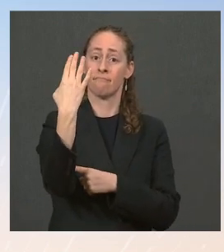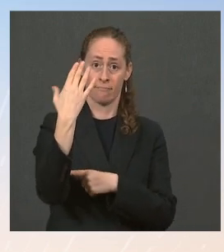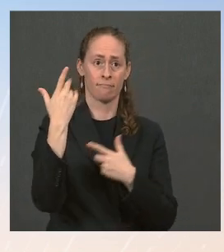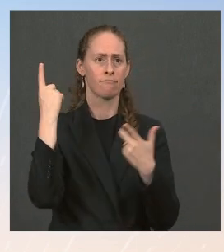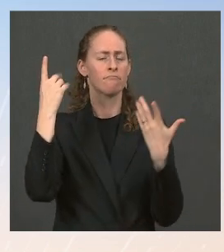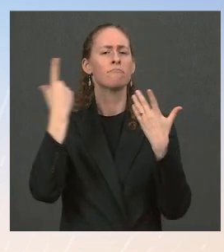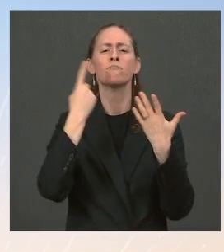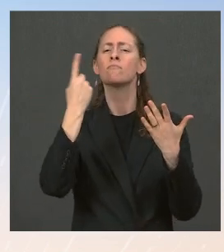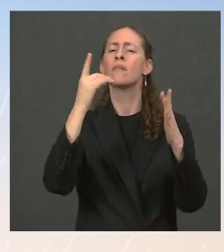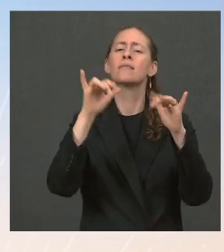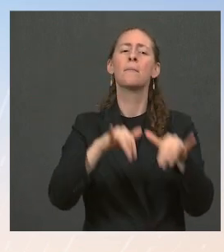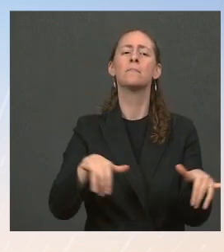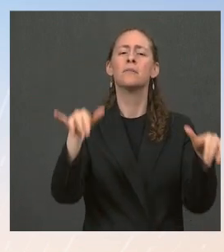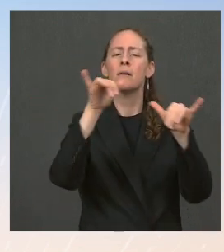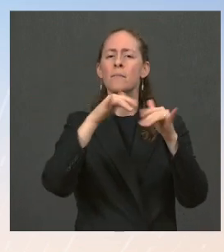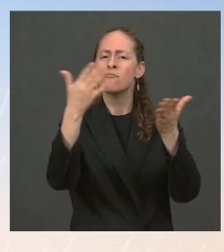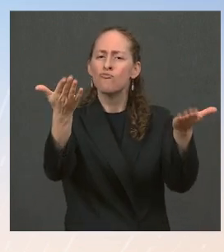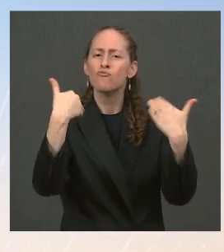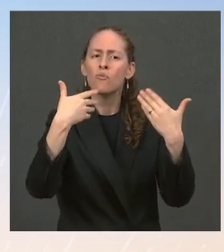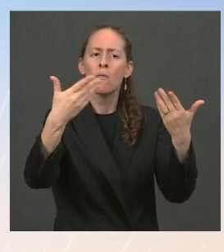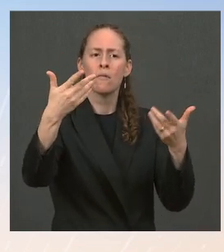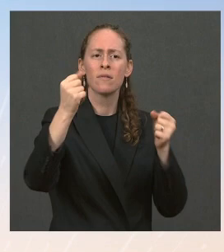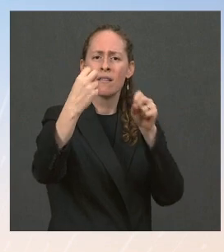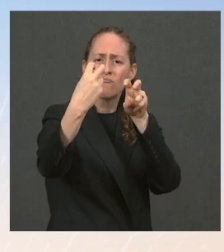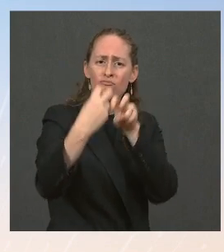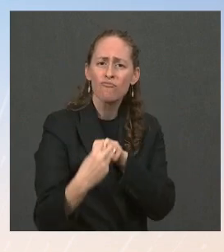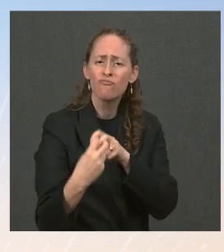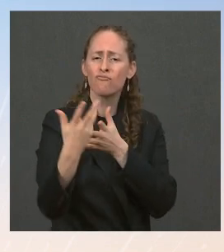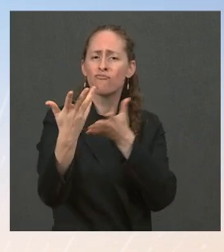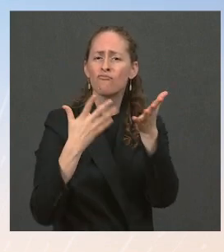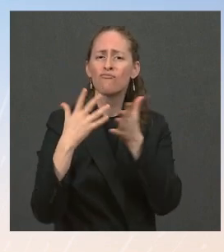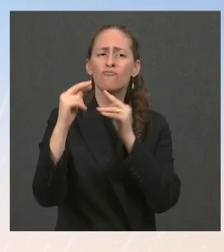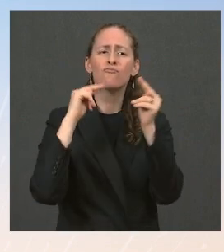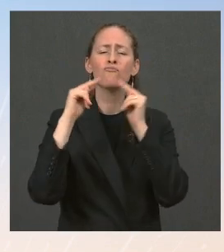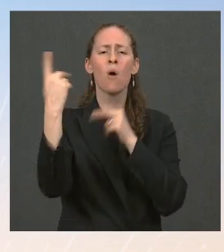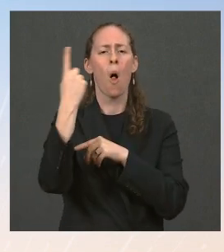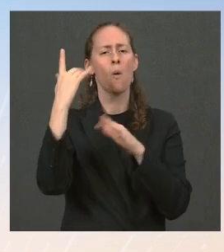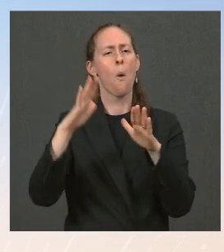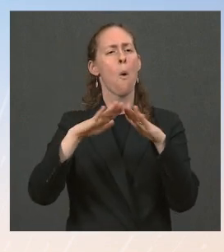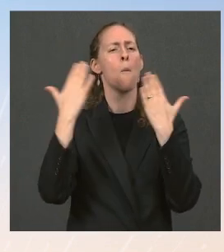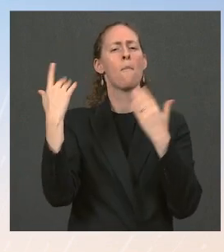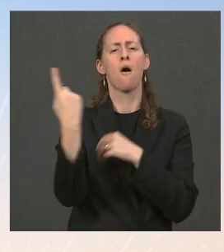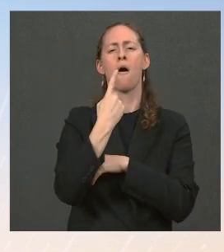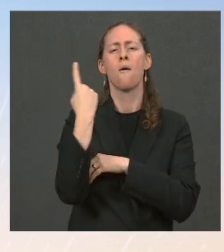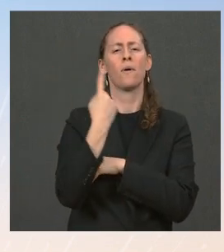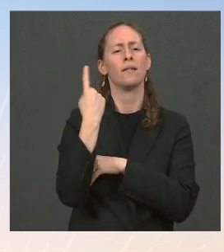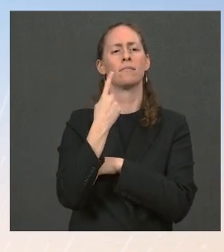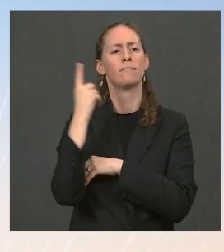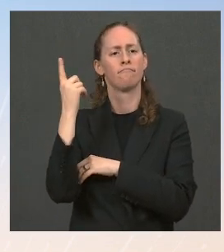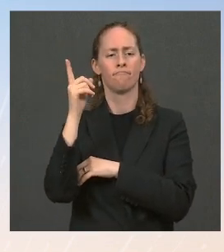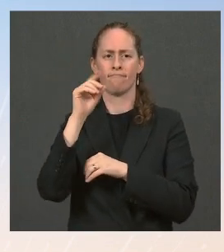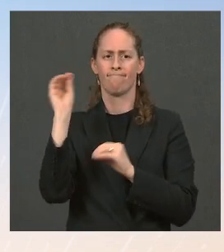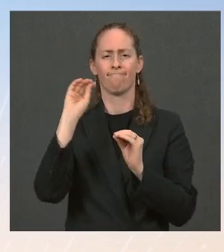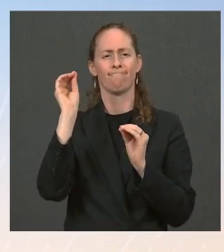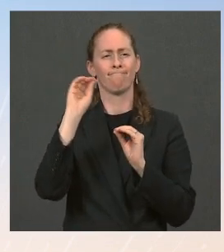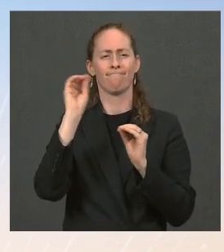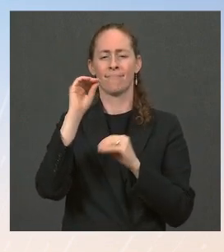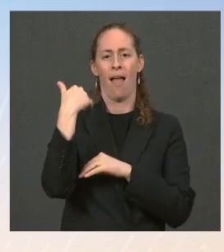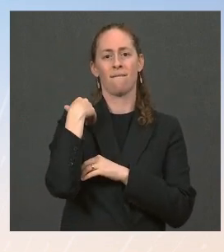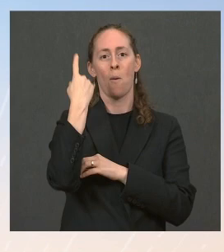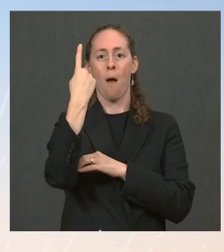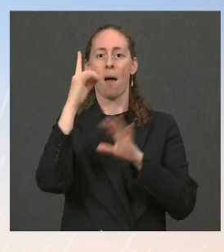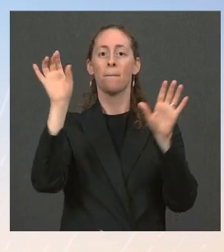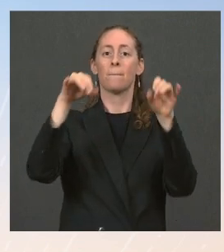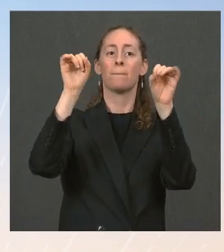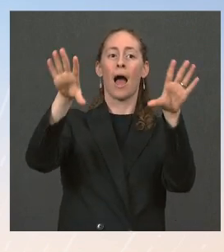to negotiations and discussions and knew that he was not going to be alone able to wave a magic wand and pass a